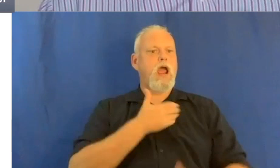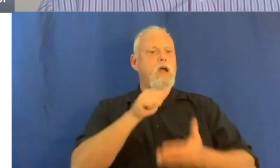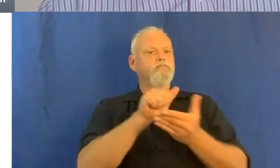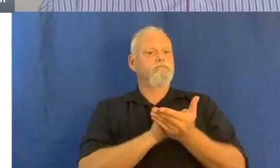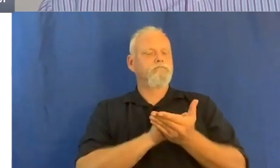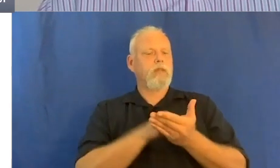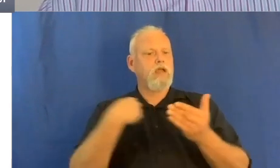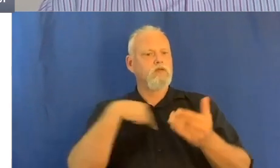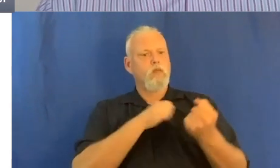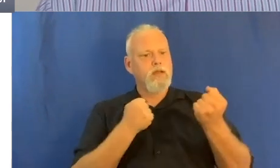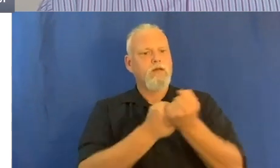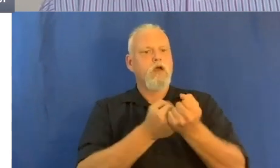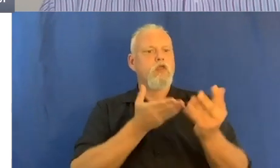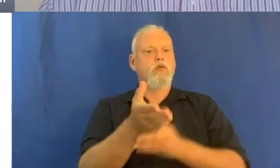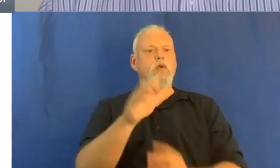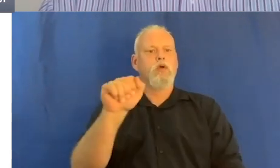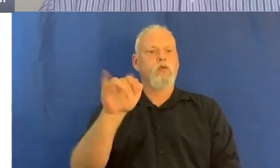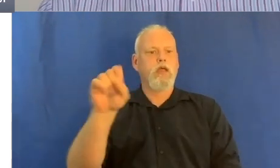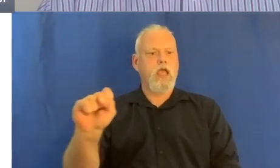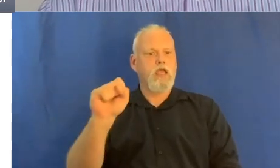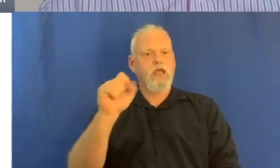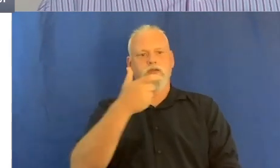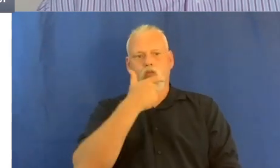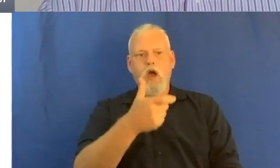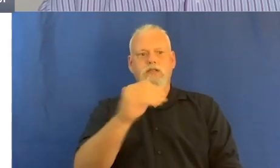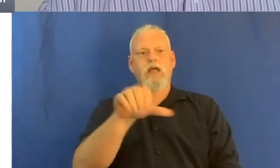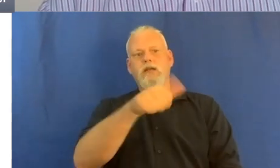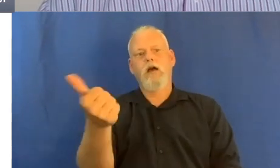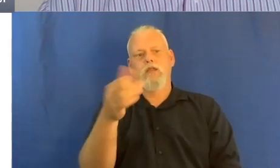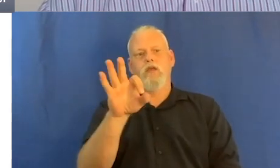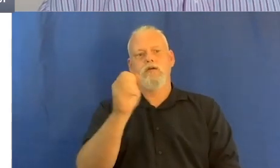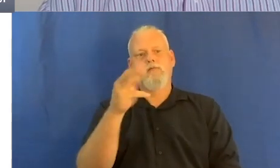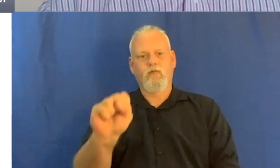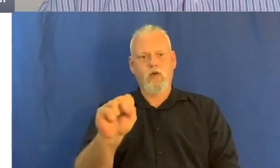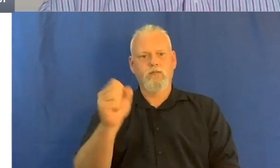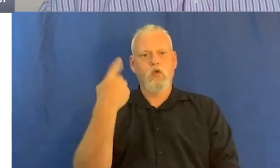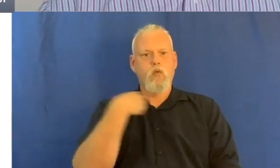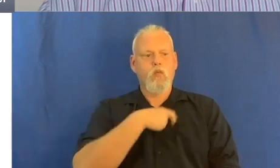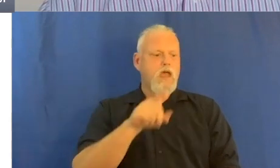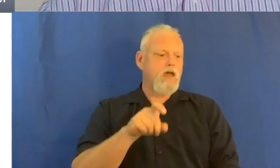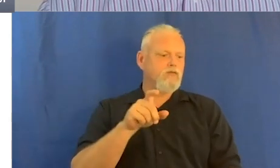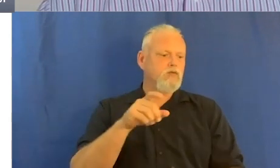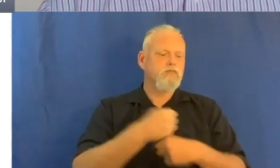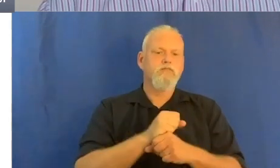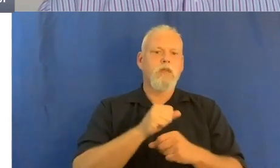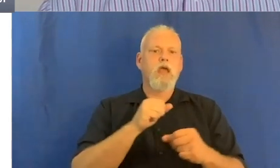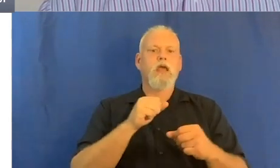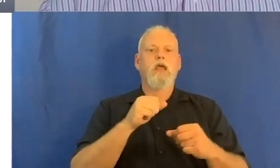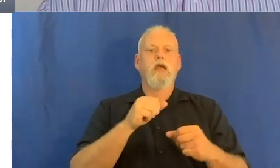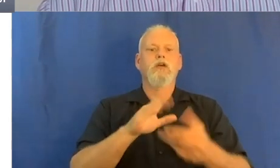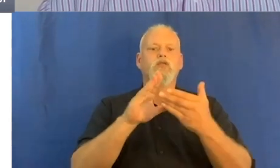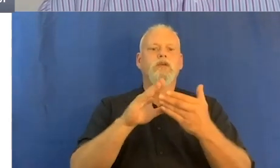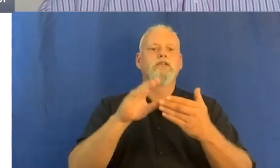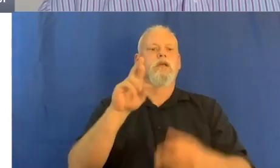advocate through AIDSWatch and other forums, we must make addressing racial justice and